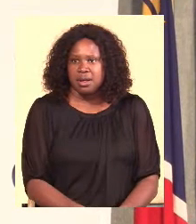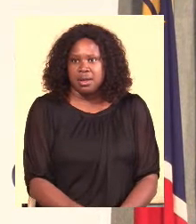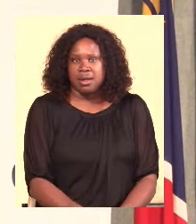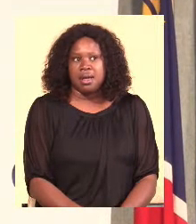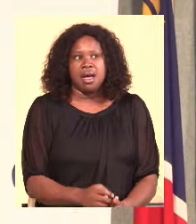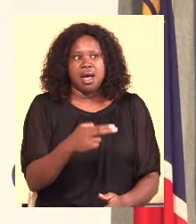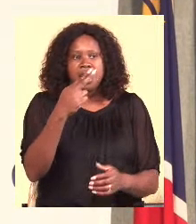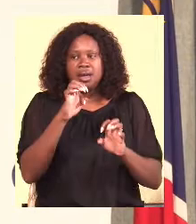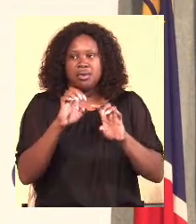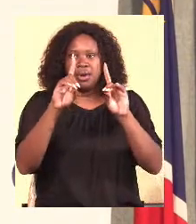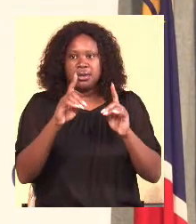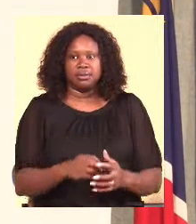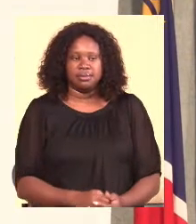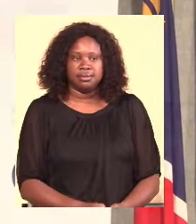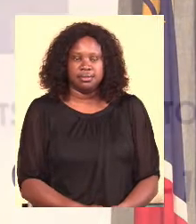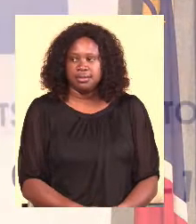I'll give you an opportunity after